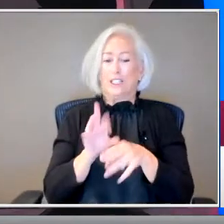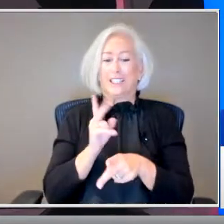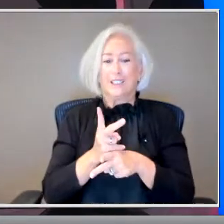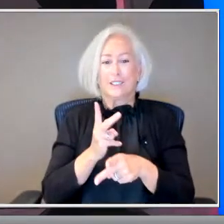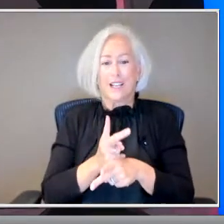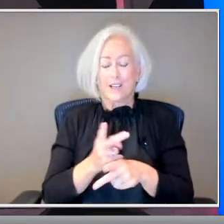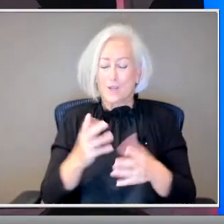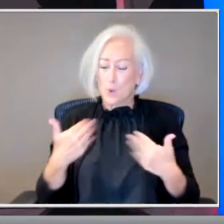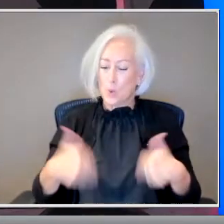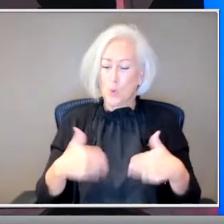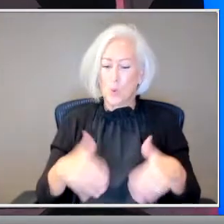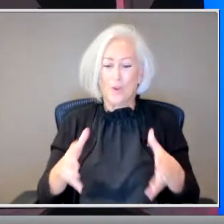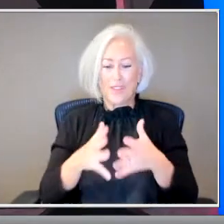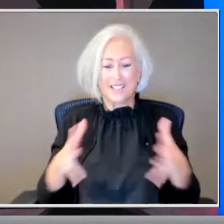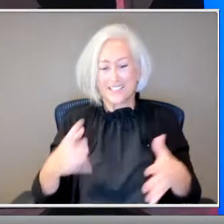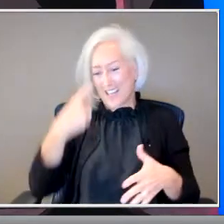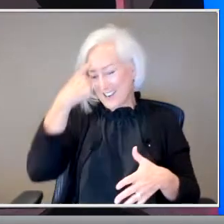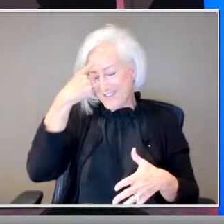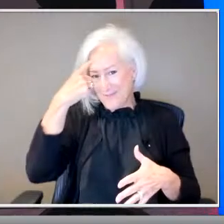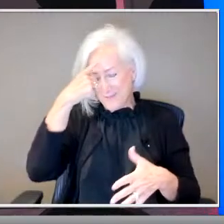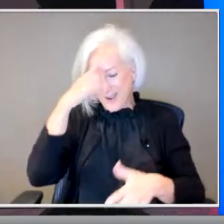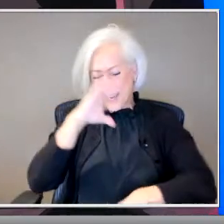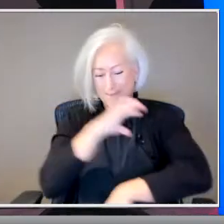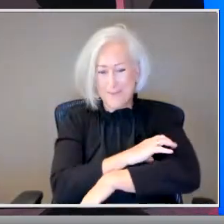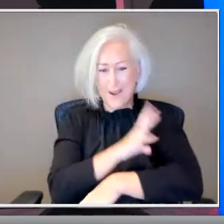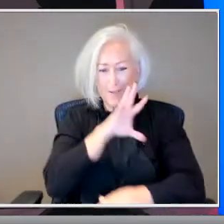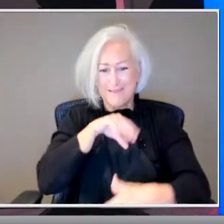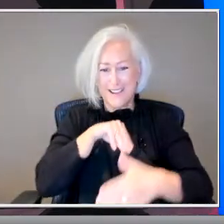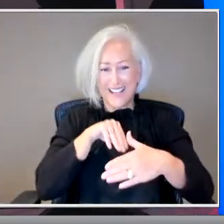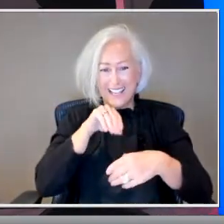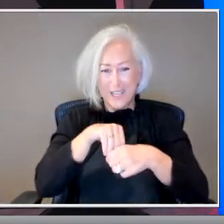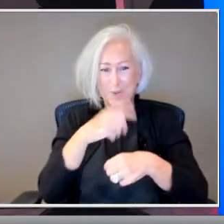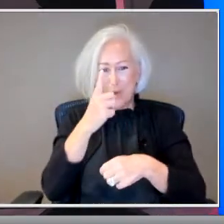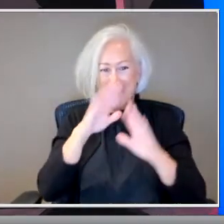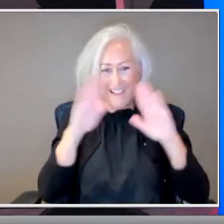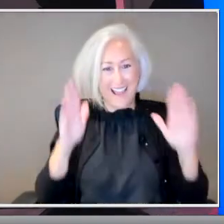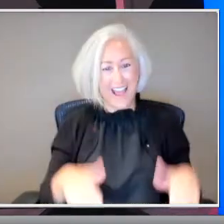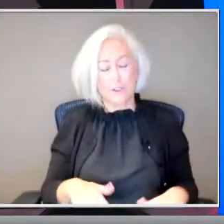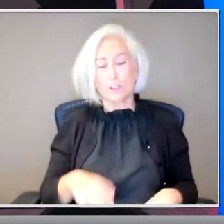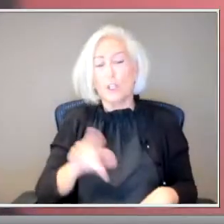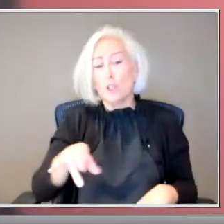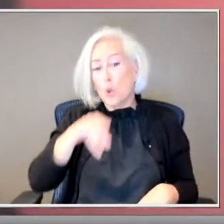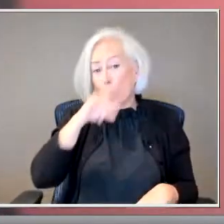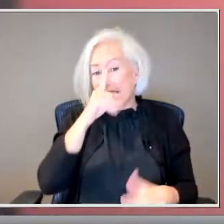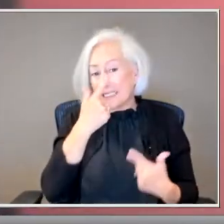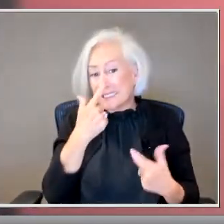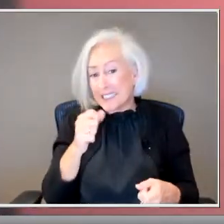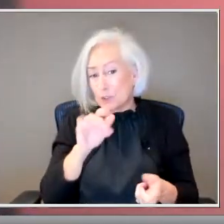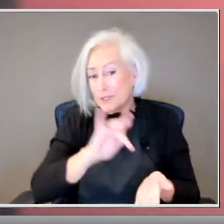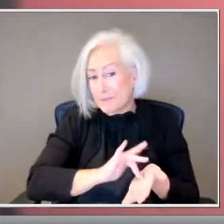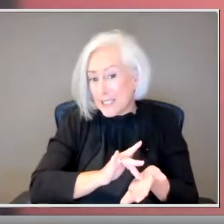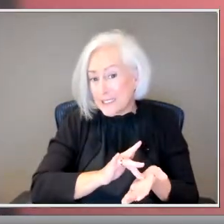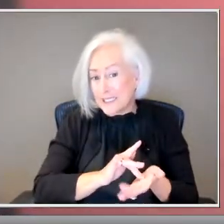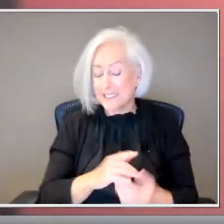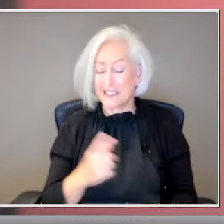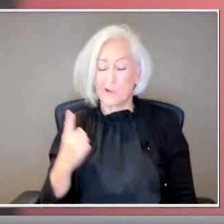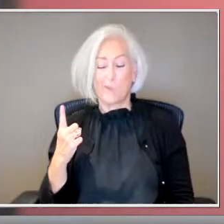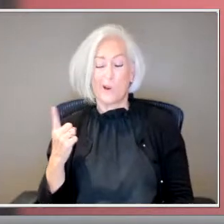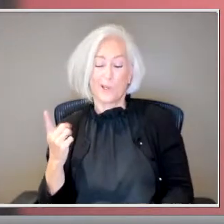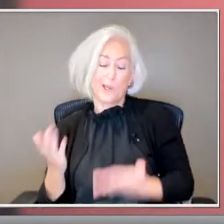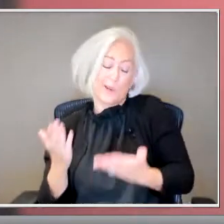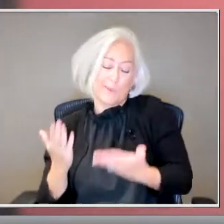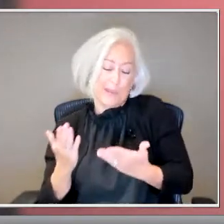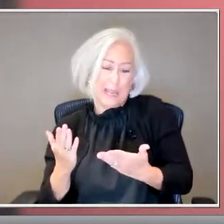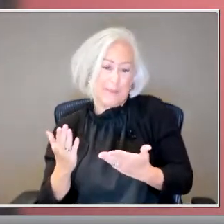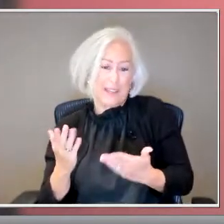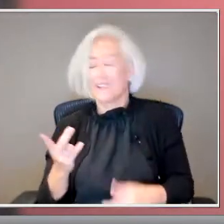under one roof. What about your kids? They interested in medicine? One of them maybe, but yeah, they are still evolving.